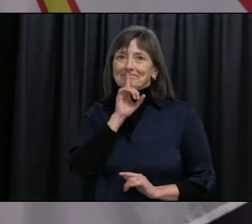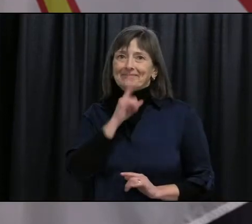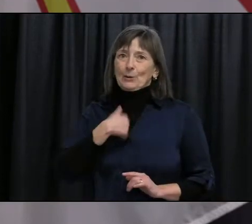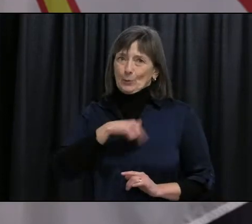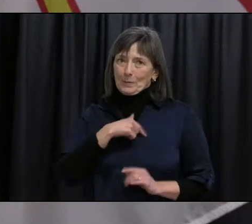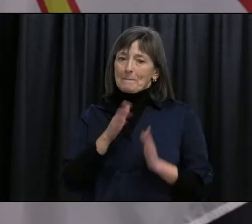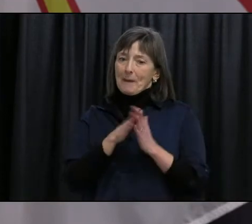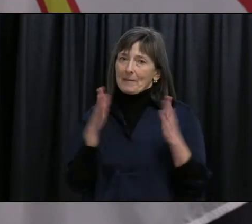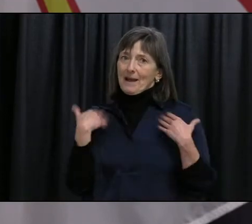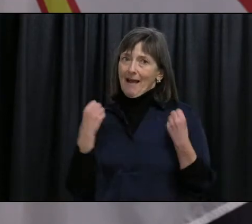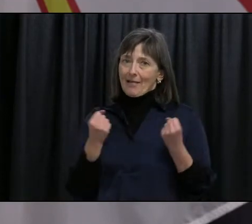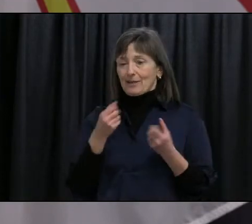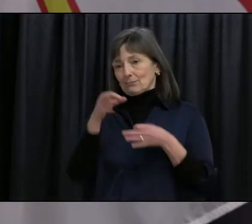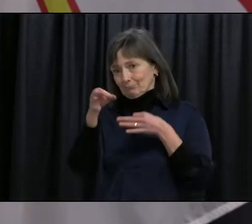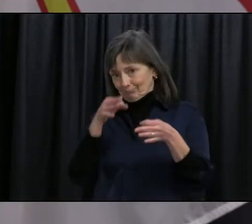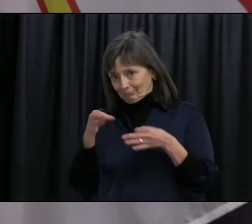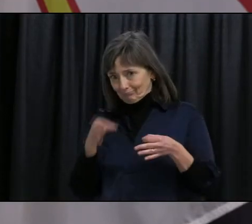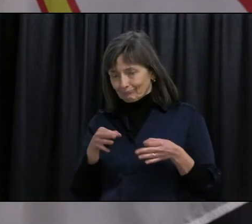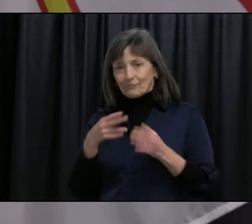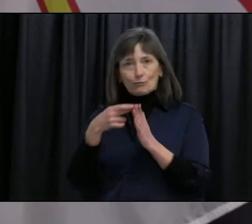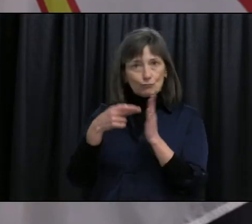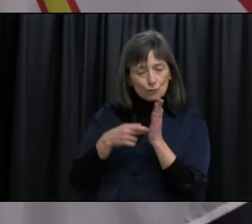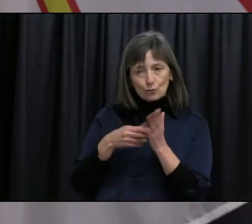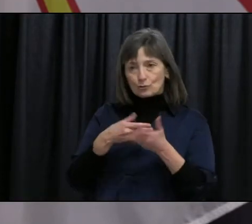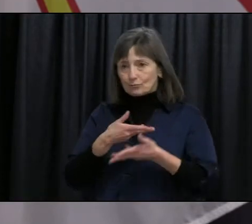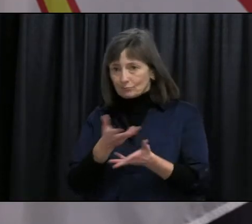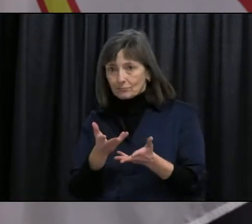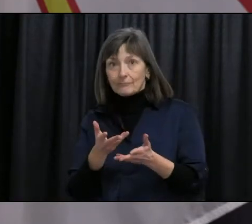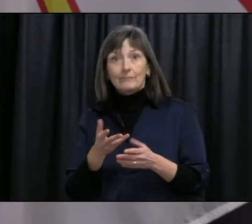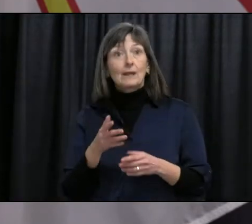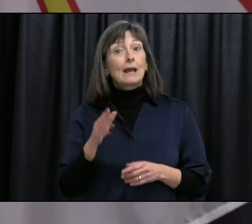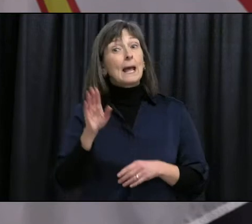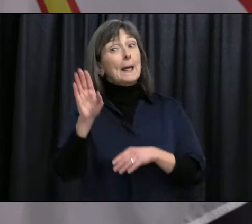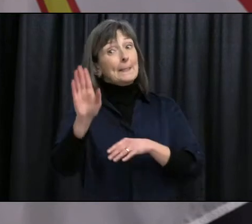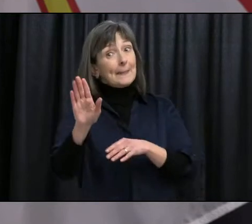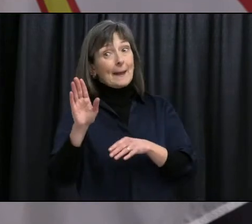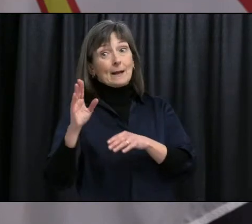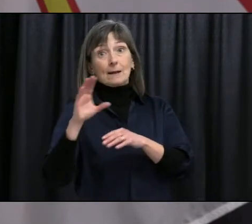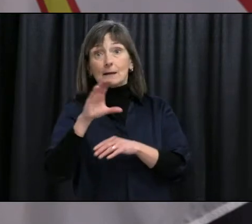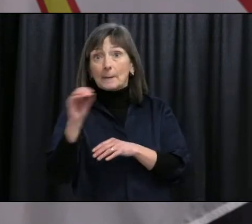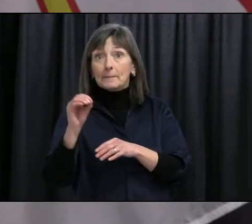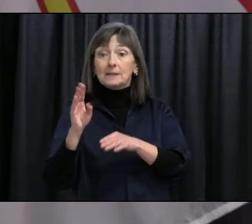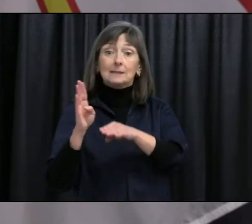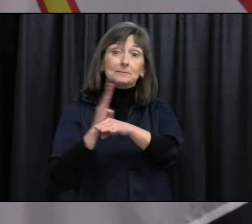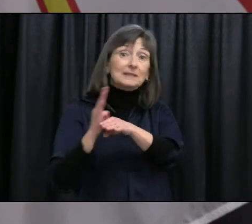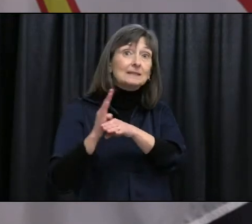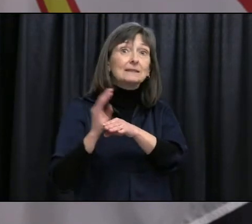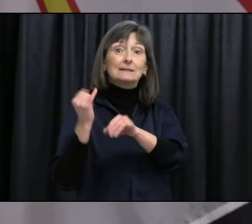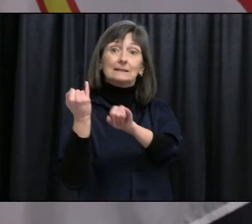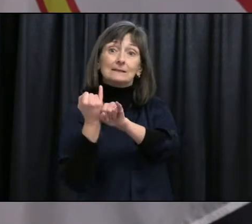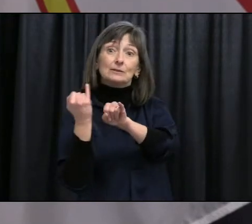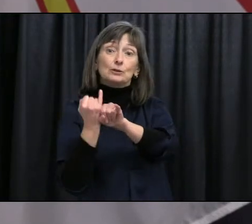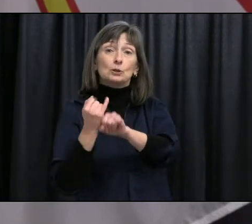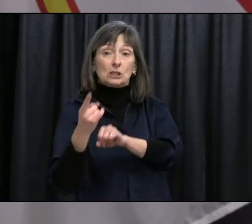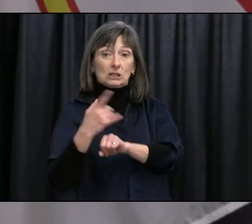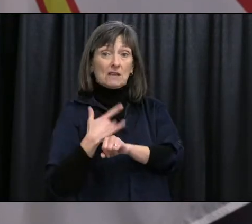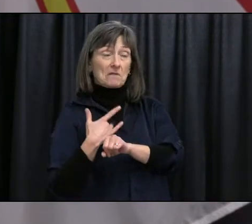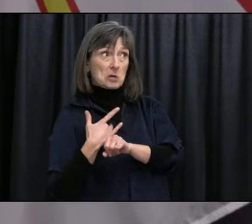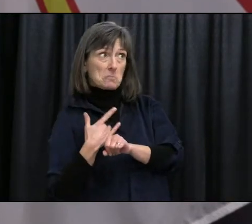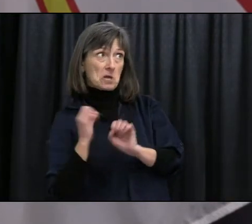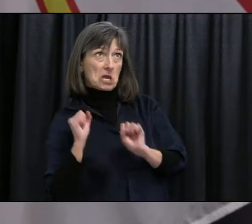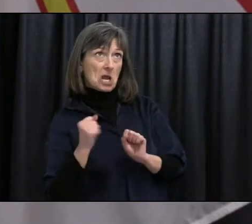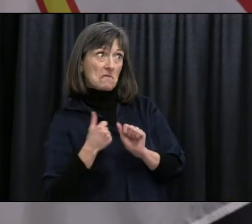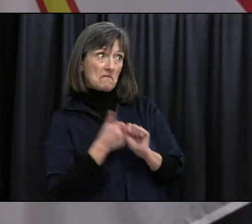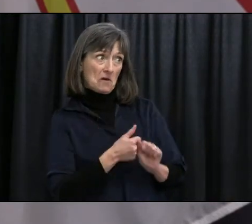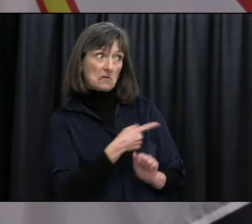they make their decisions based on how well they feel they can follow that advice and they can maintain the health and safety of their employees.